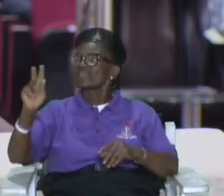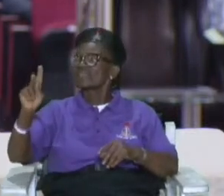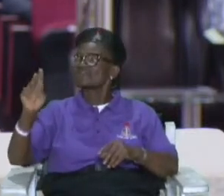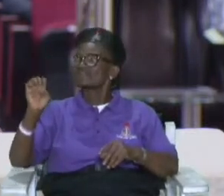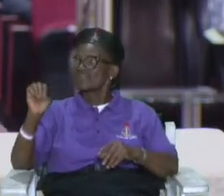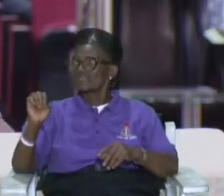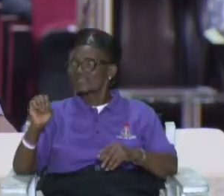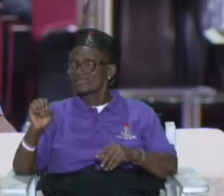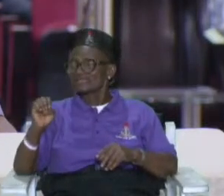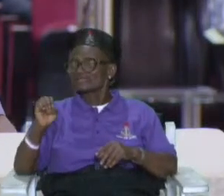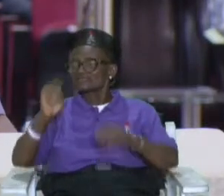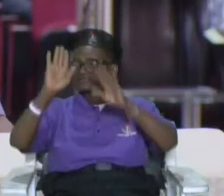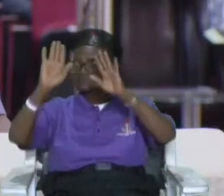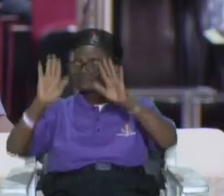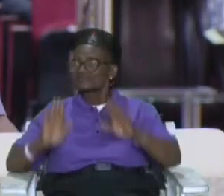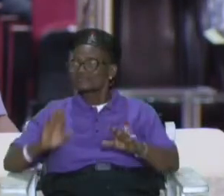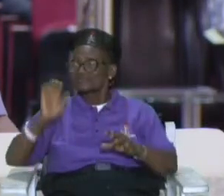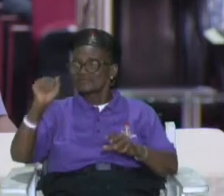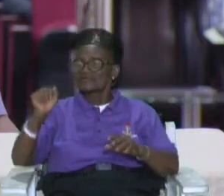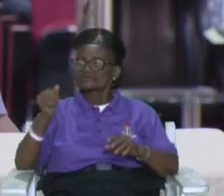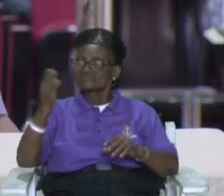There's no need to fake miracles.